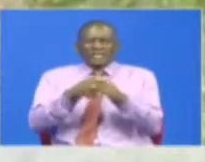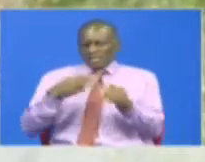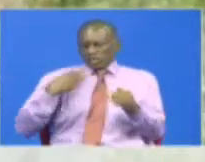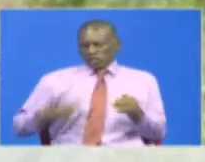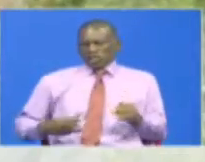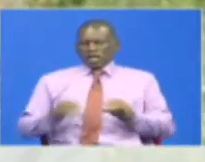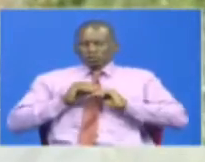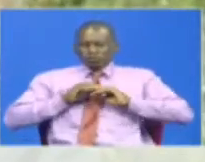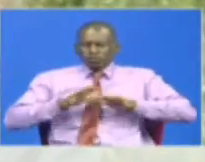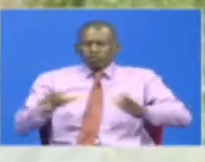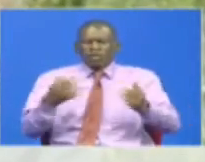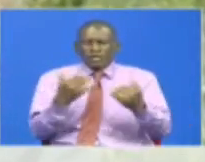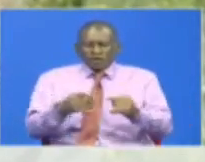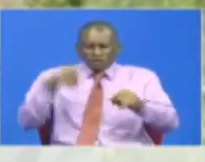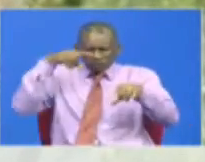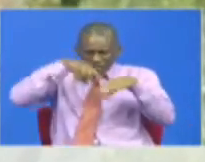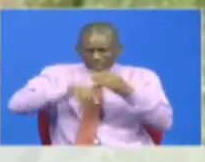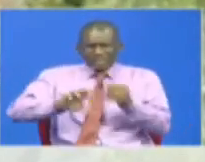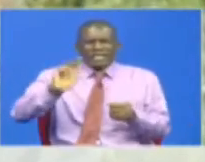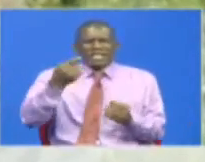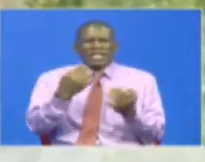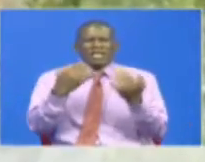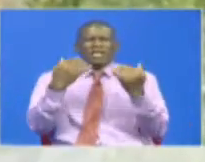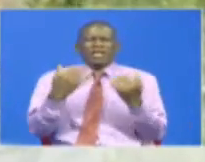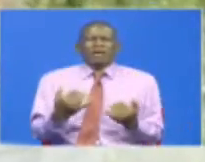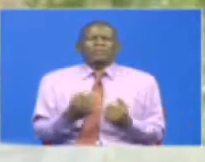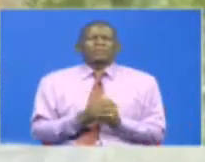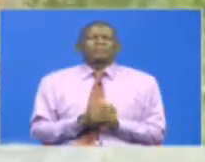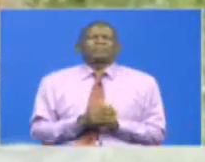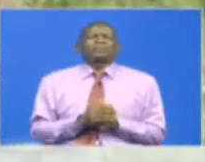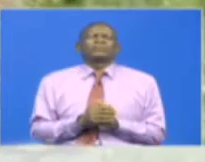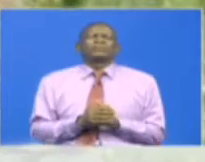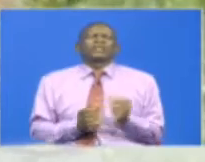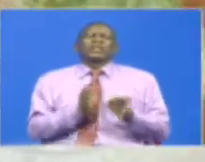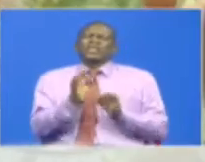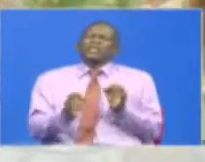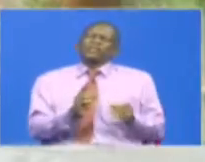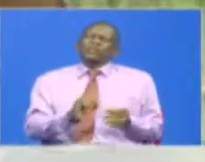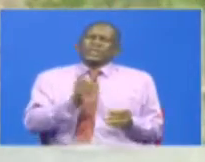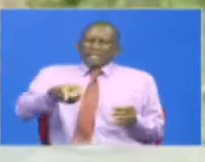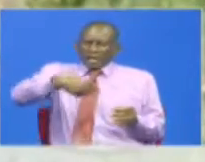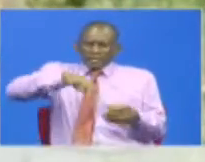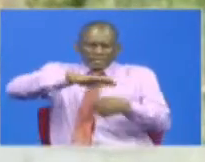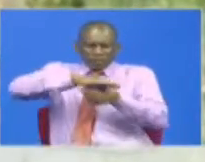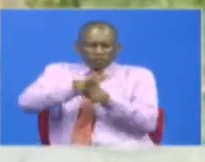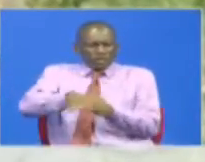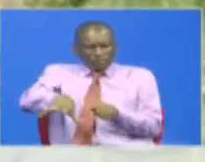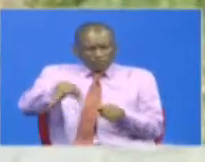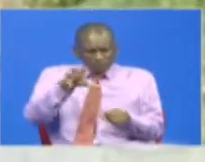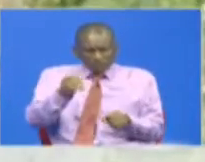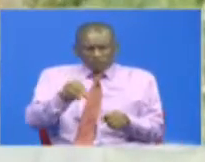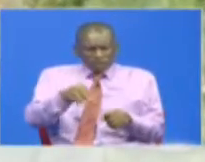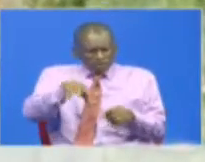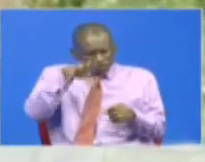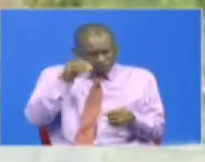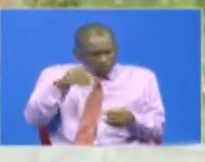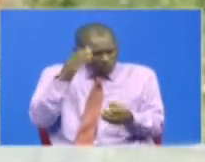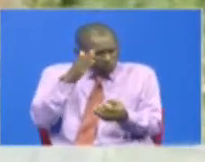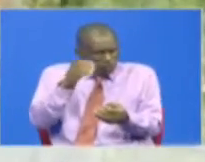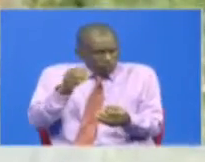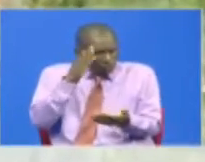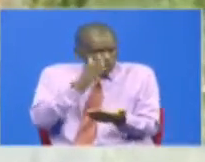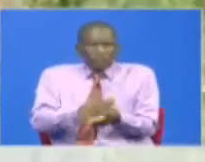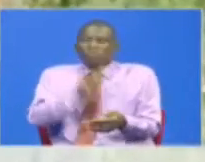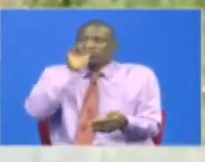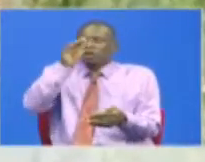sasa imeingia Kenya. So tukiambiwa sasa corona imepatikana kwa ngamia yetu yenyewe sisi